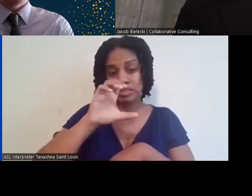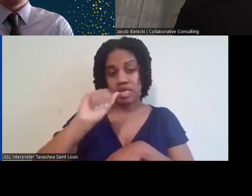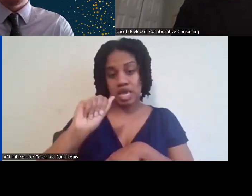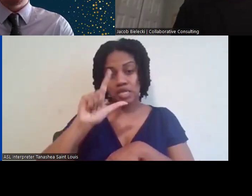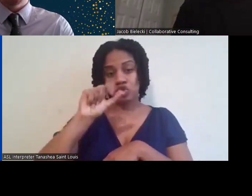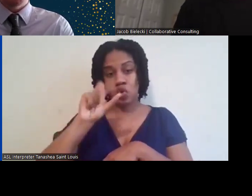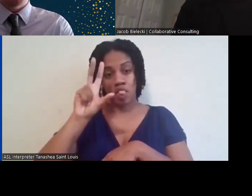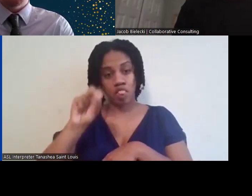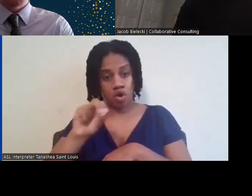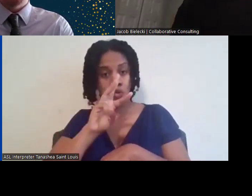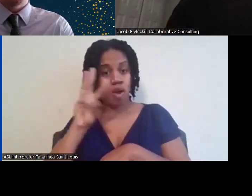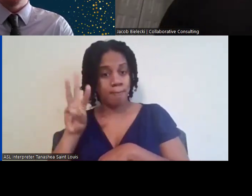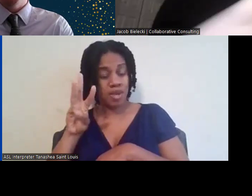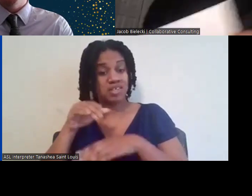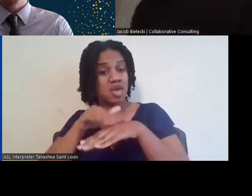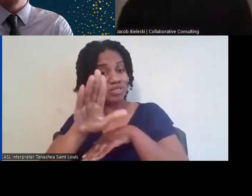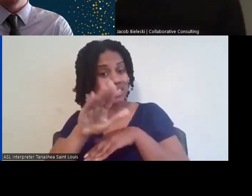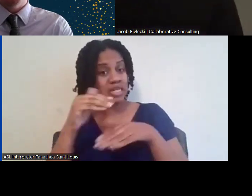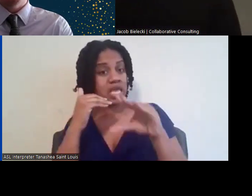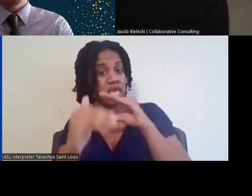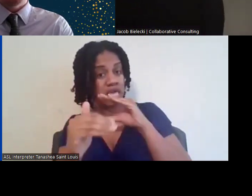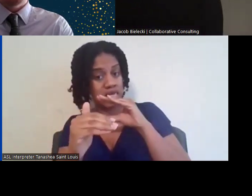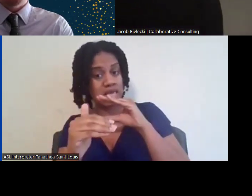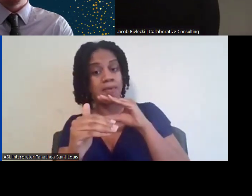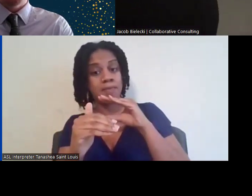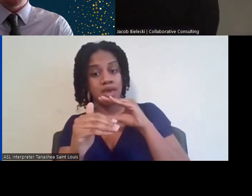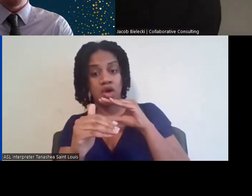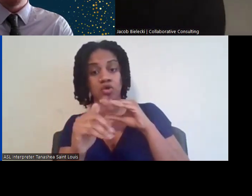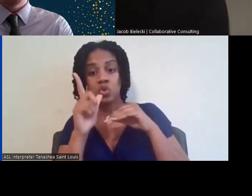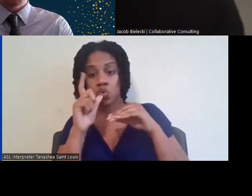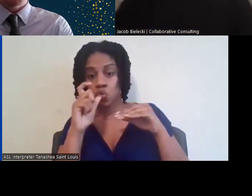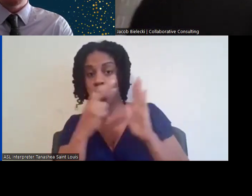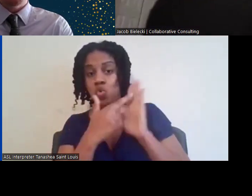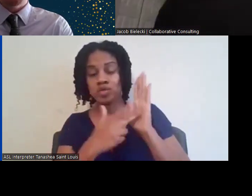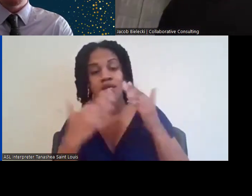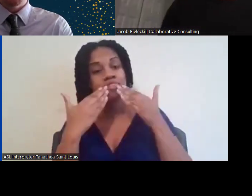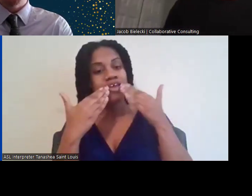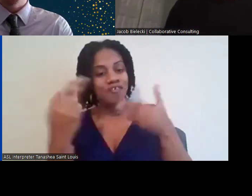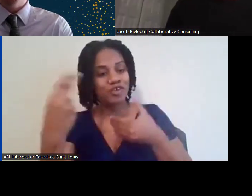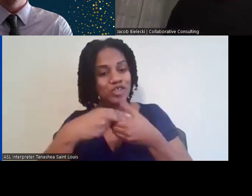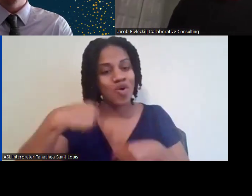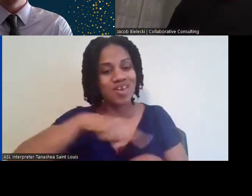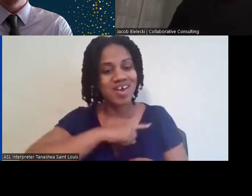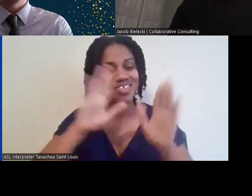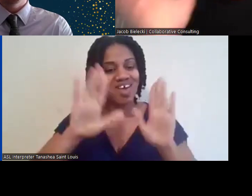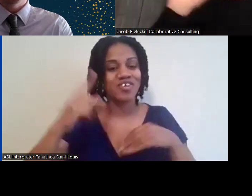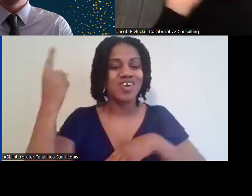webpage, and it will be sent out via email to everyone who registered. So, thank you all for joining us and have a great day.